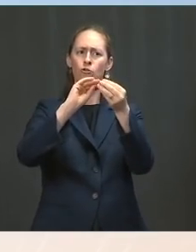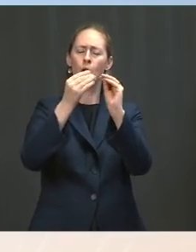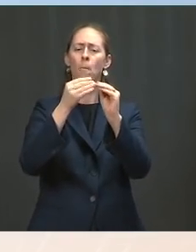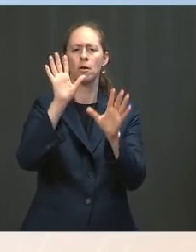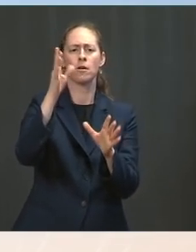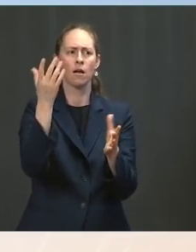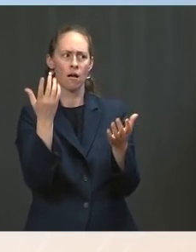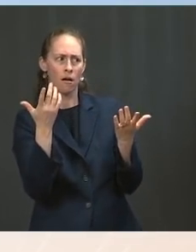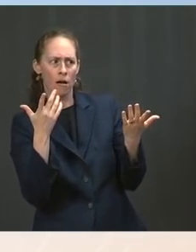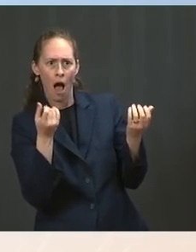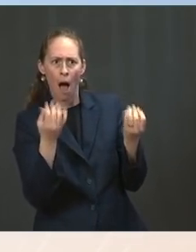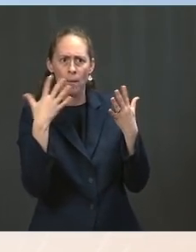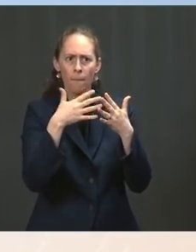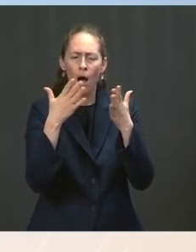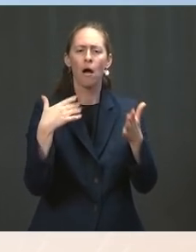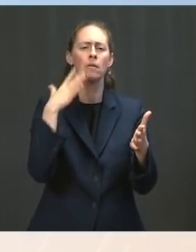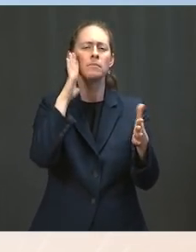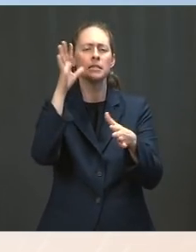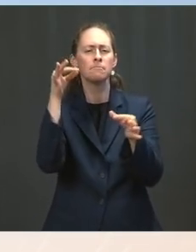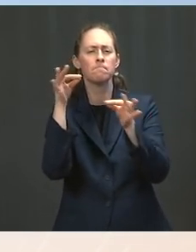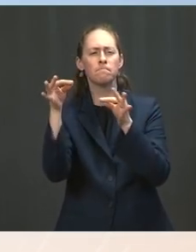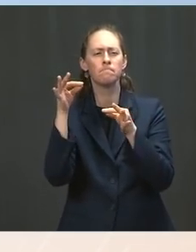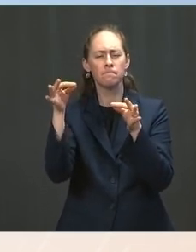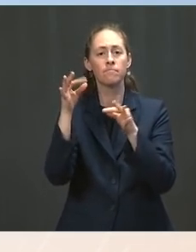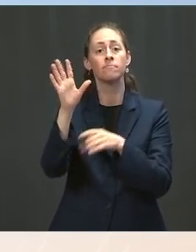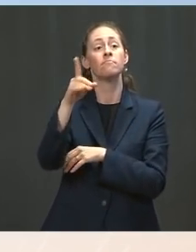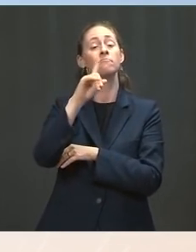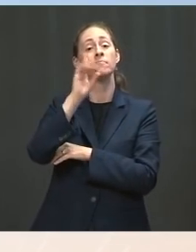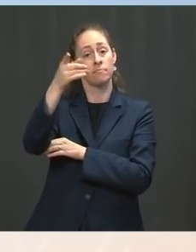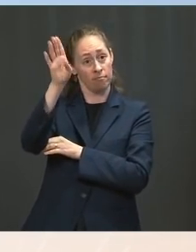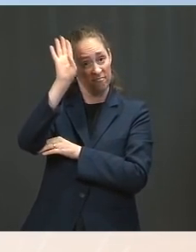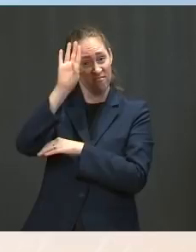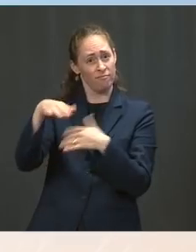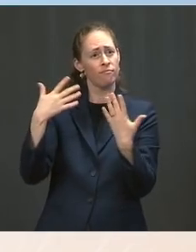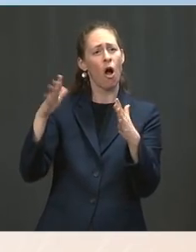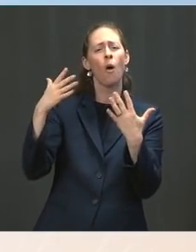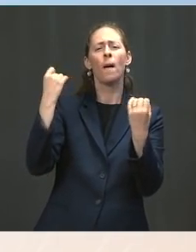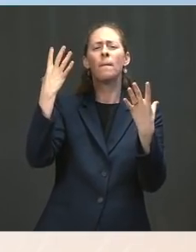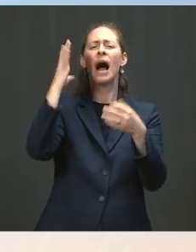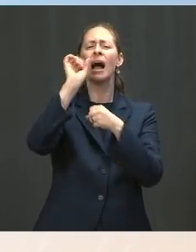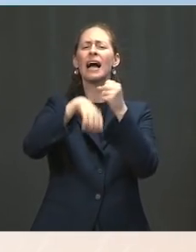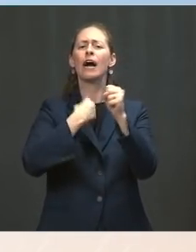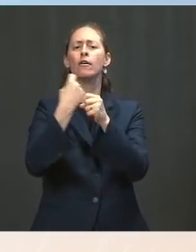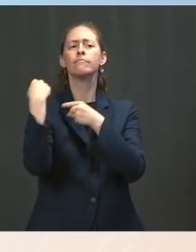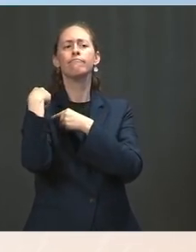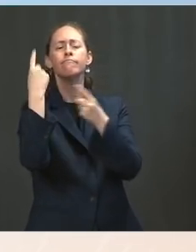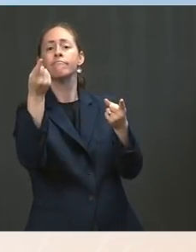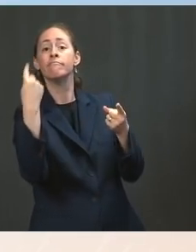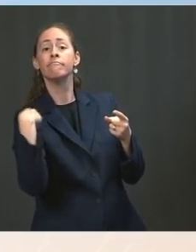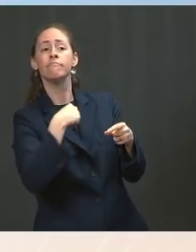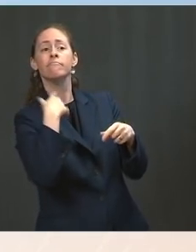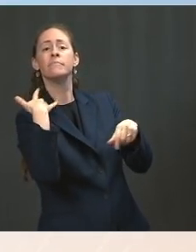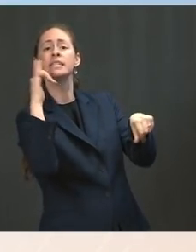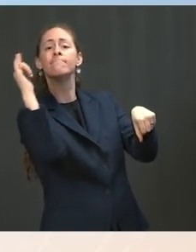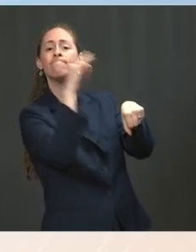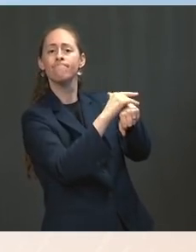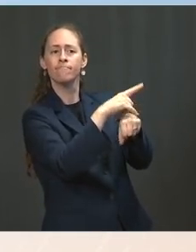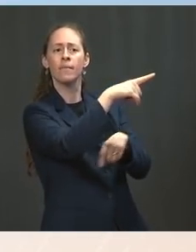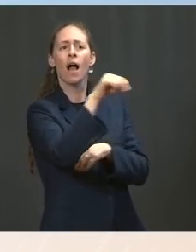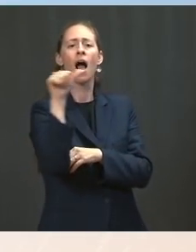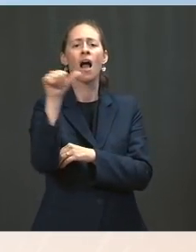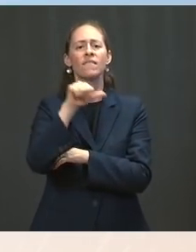When Americans have come to Afghanistan over the years, we ask them to register with the embassy. Many have left without